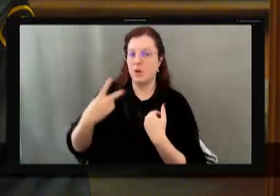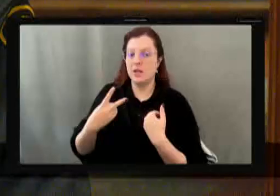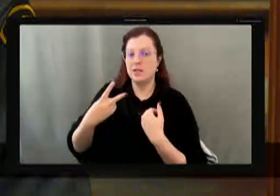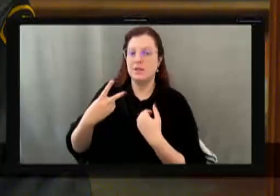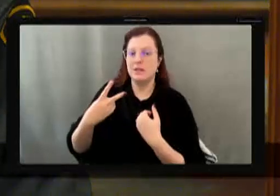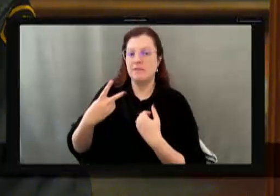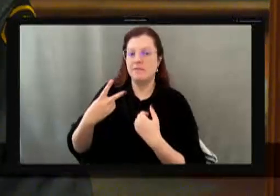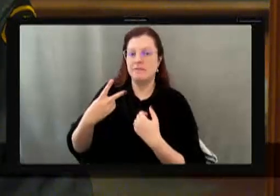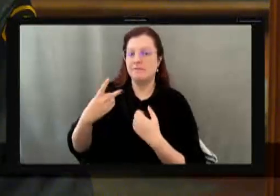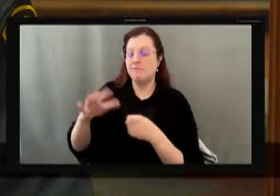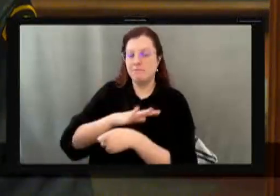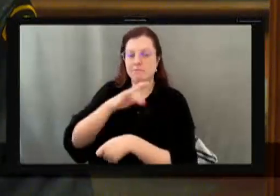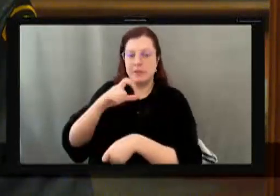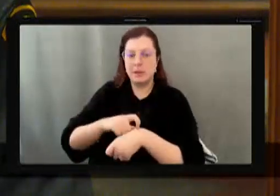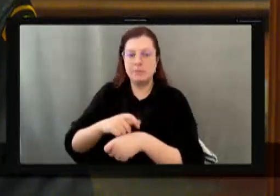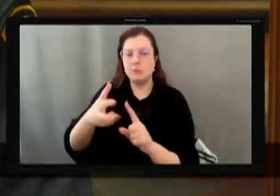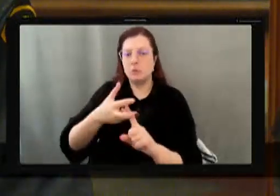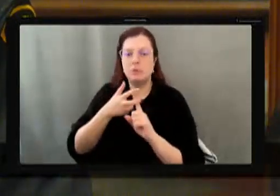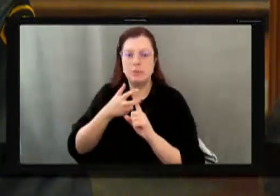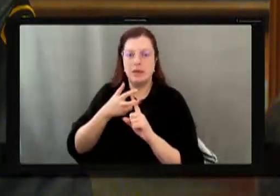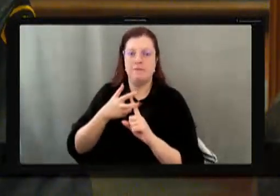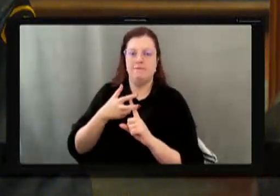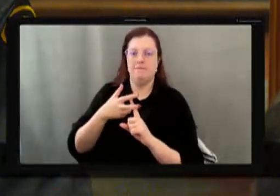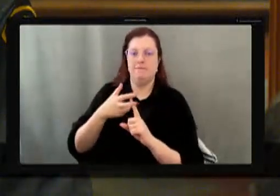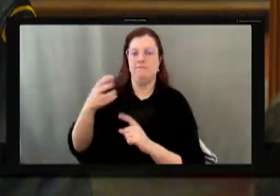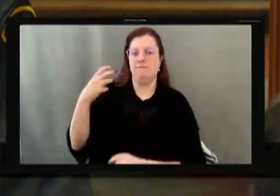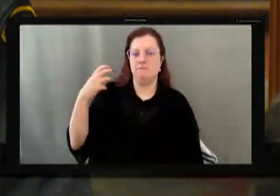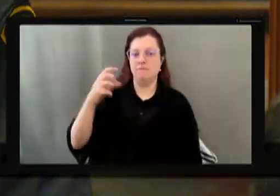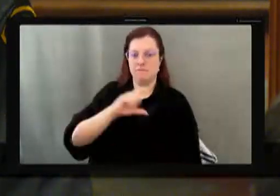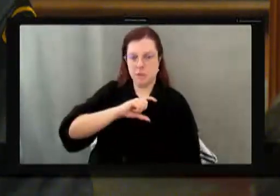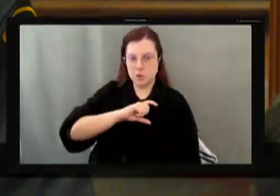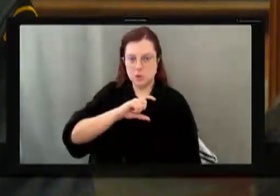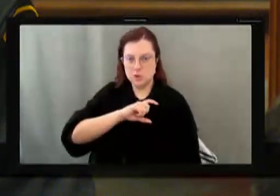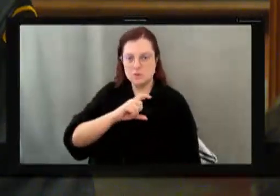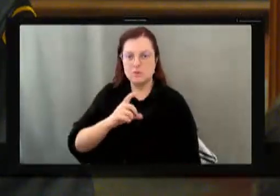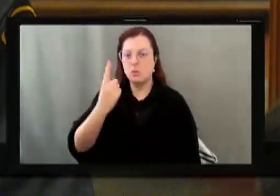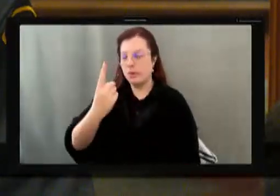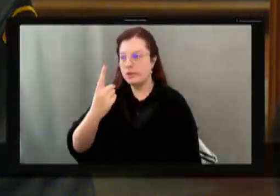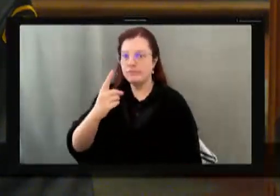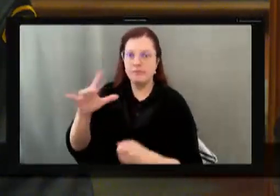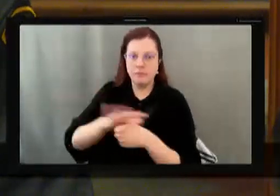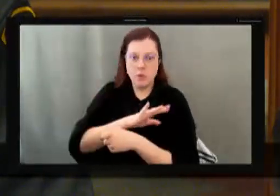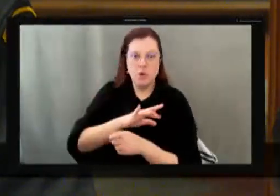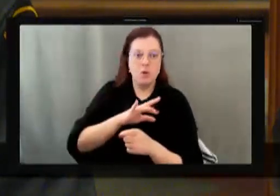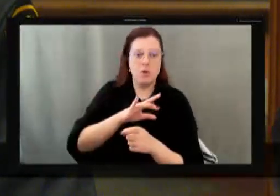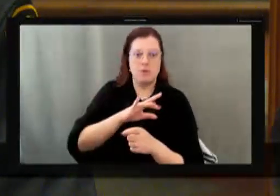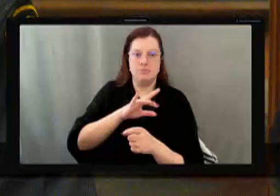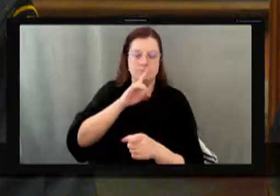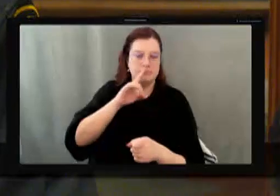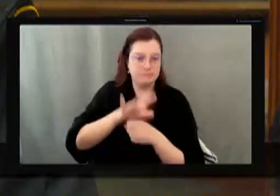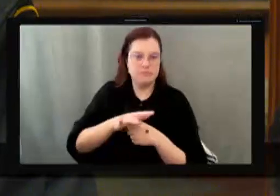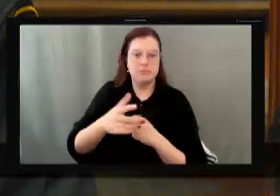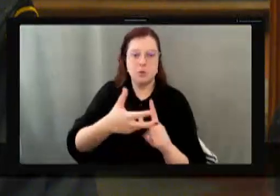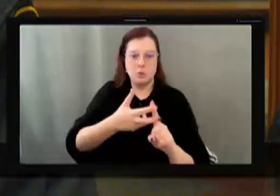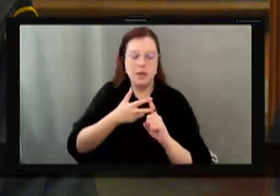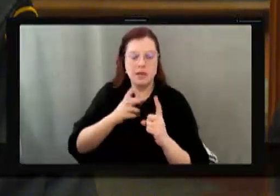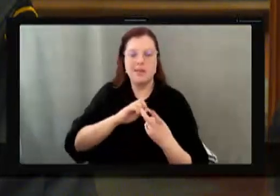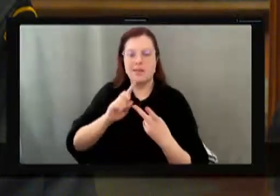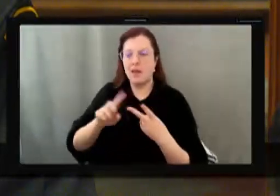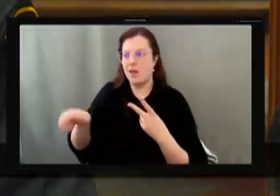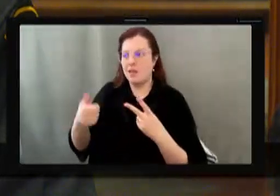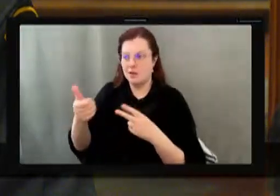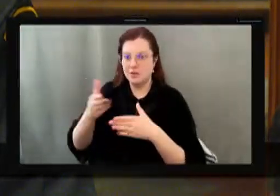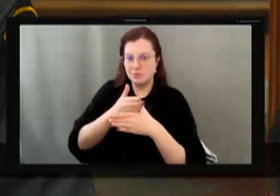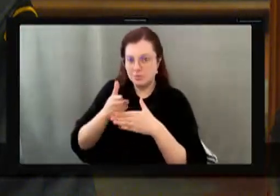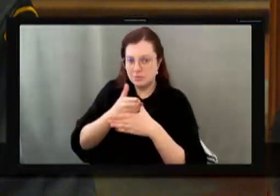officers. One officer is solely devoted to recruitment. The other splits time between wellness